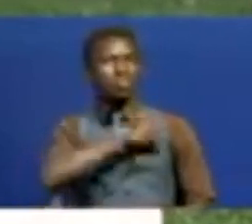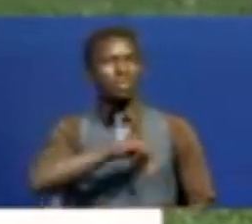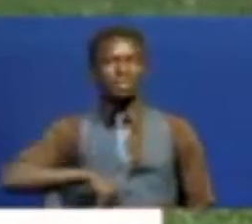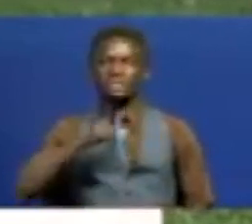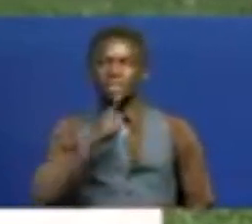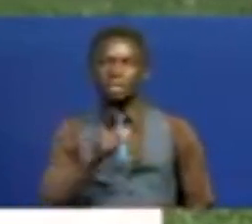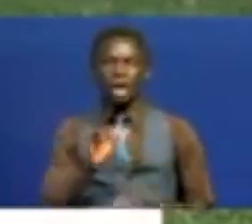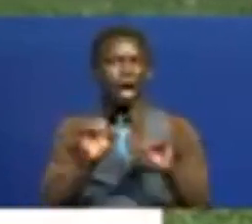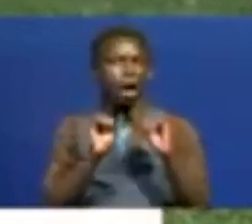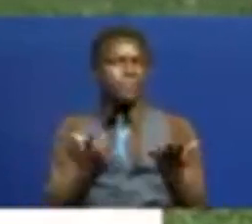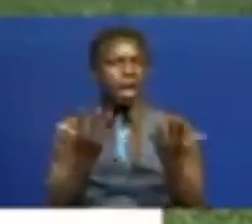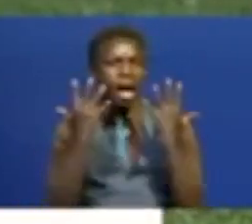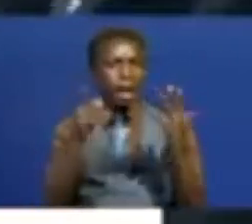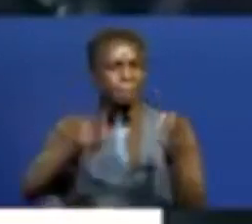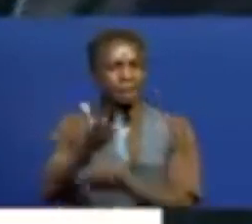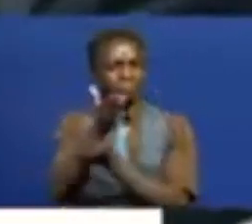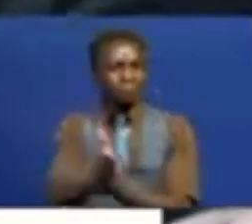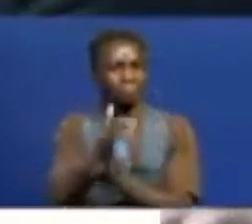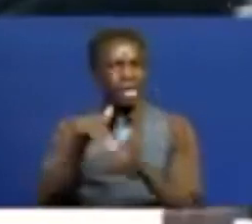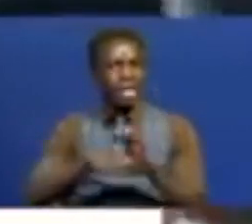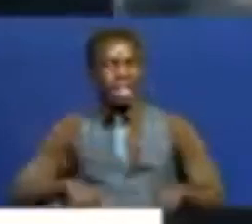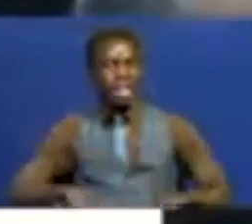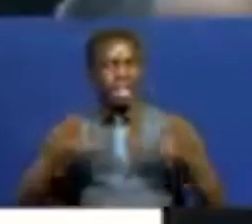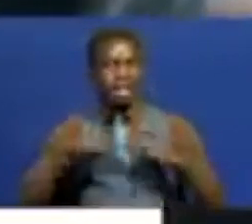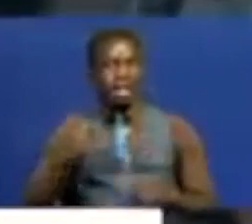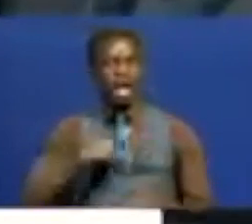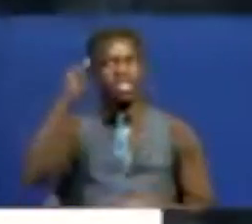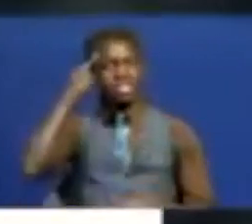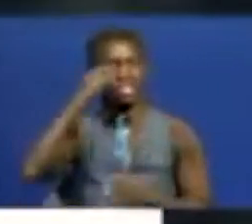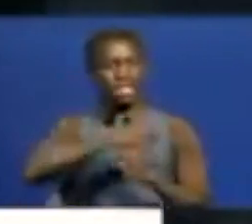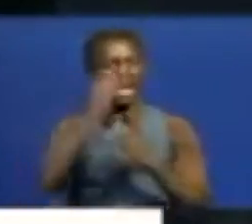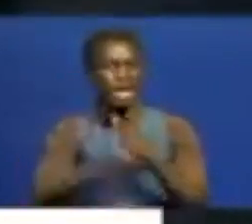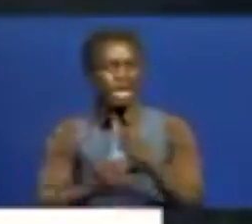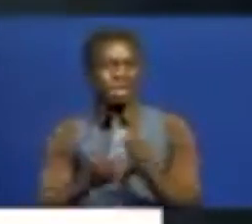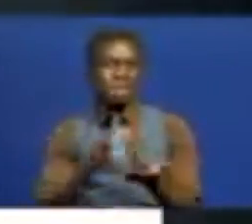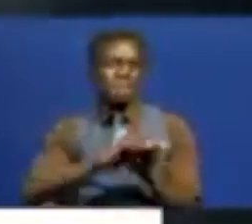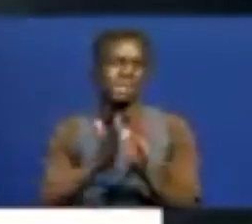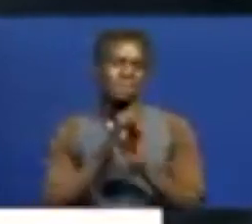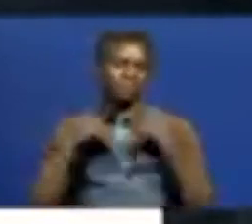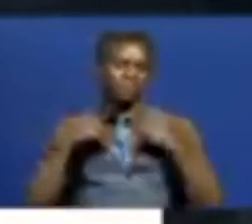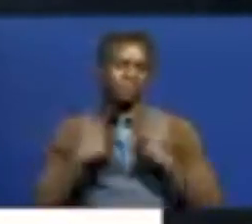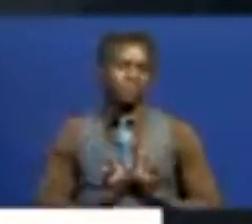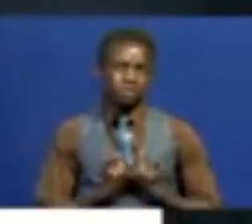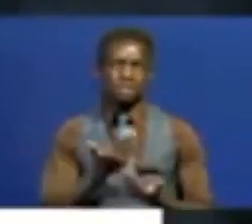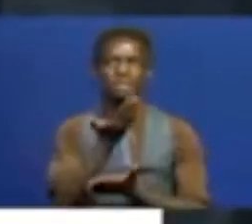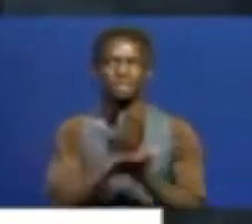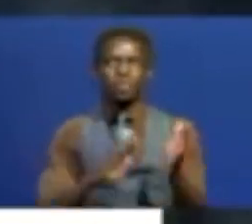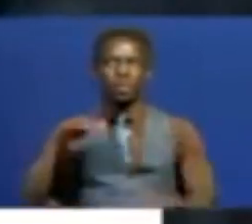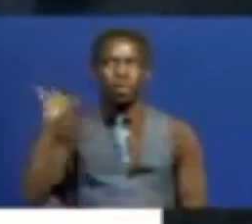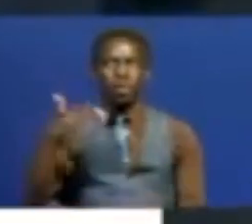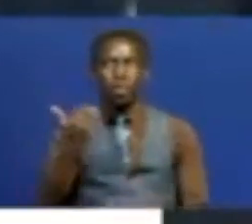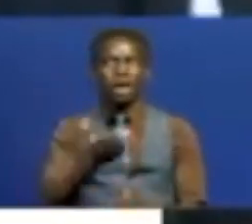she must have shaken in her lifetime. I think in the end, it gets a bit tired, actually. And some don't always shake hands